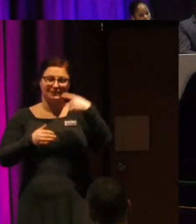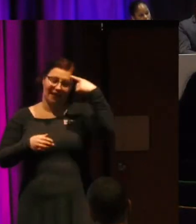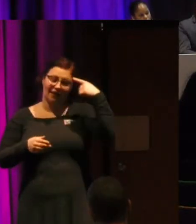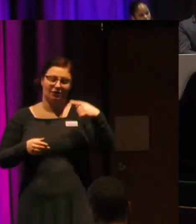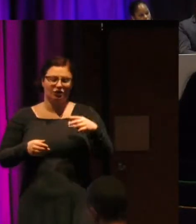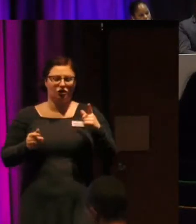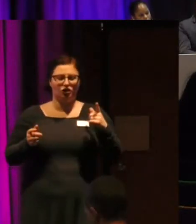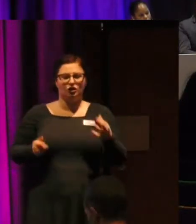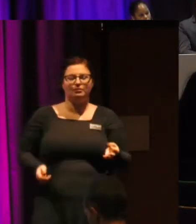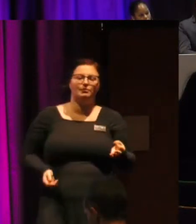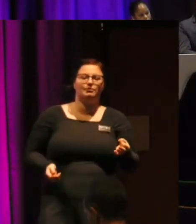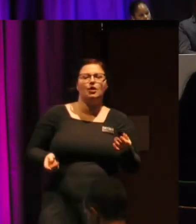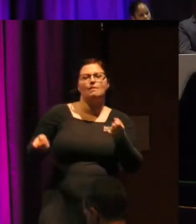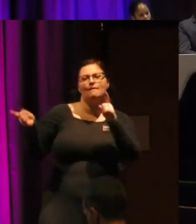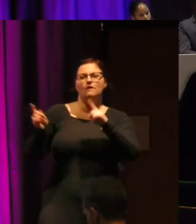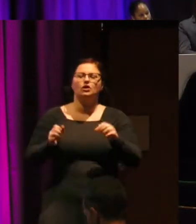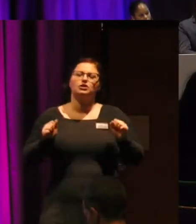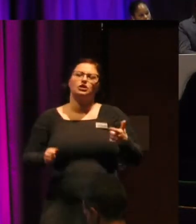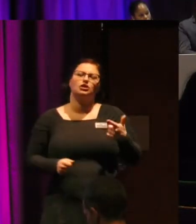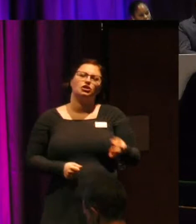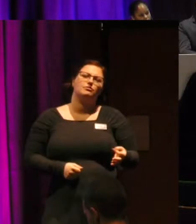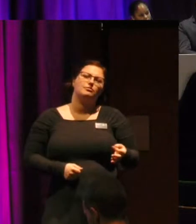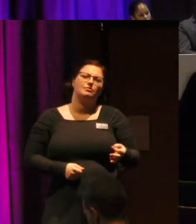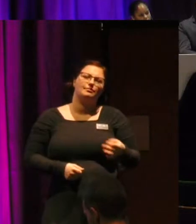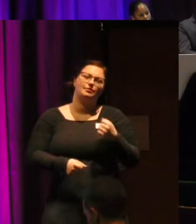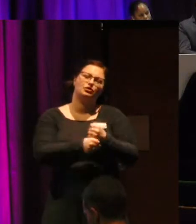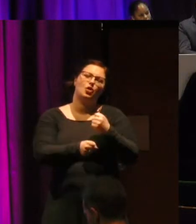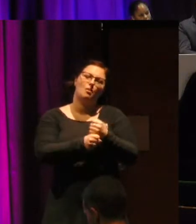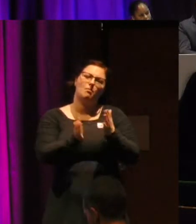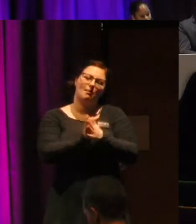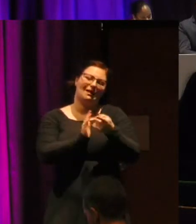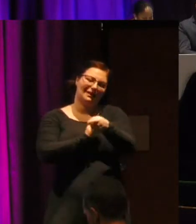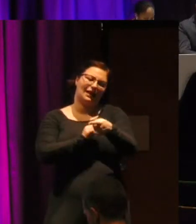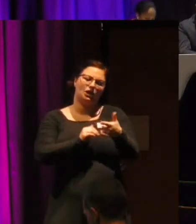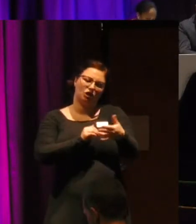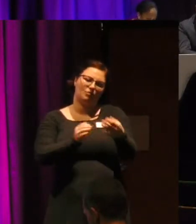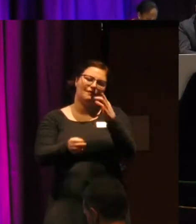like, people should work with these things in schools?